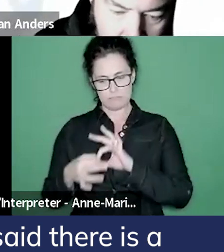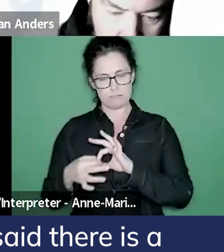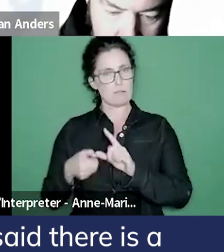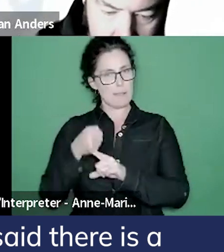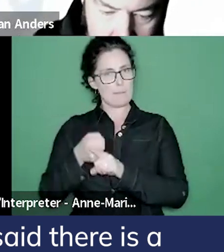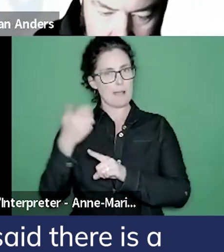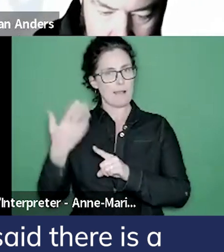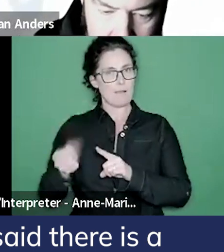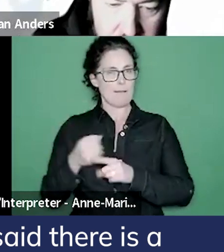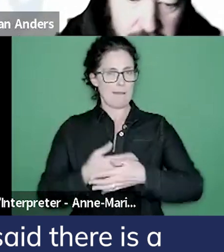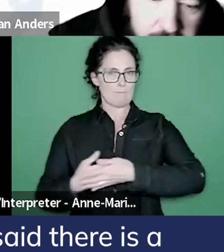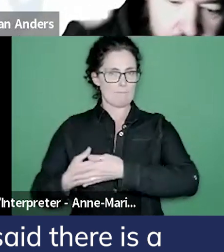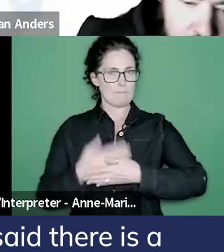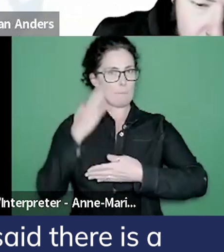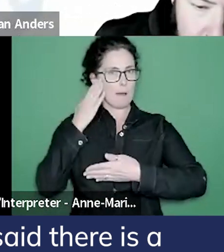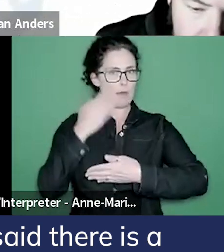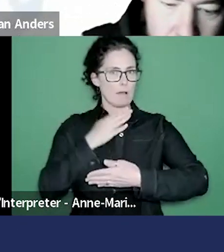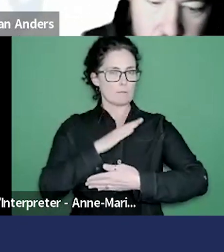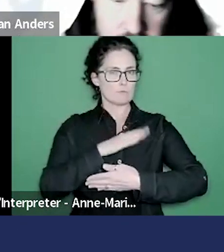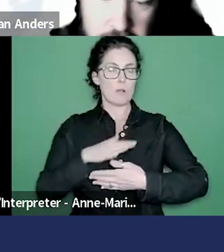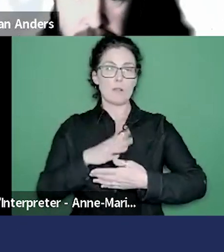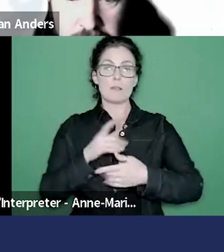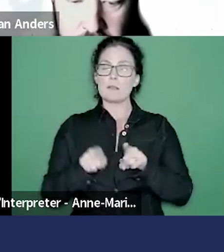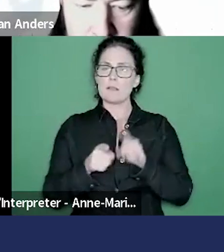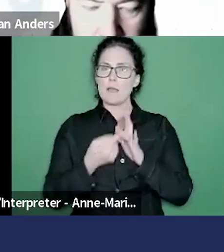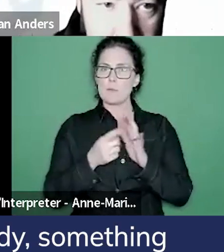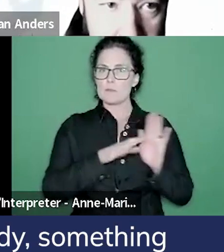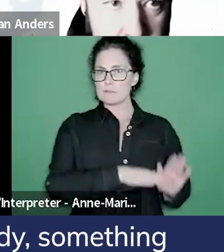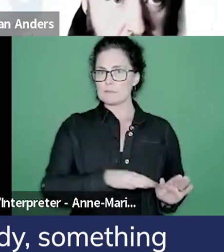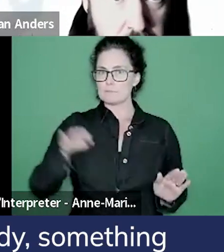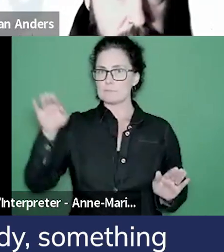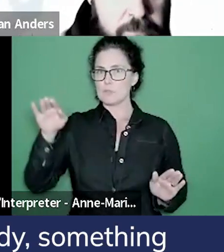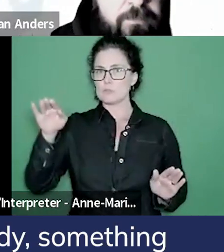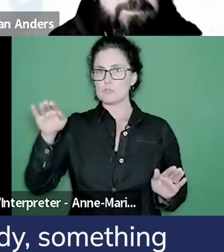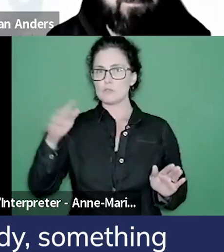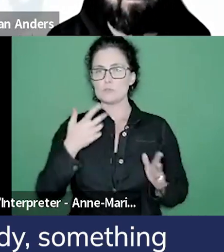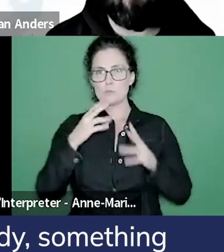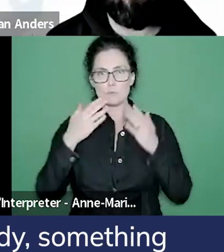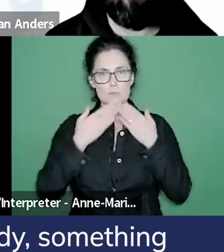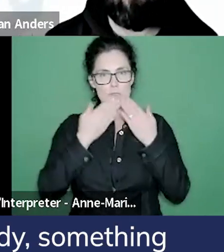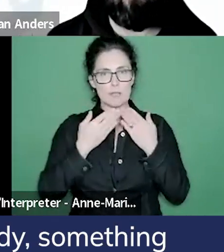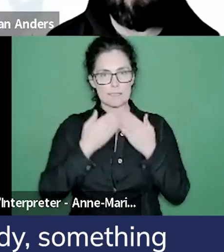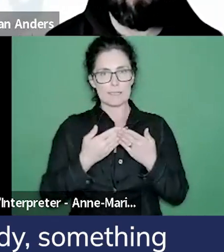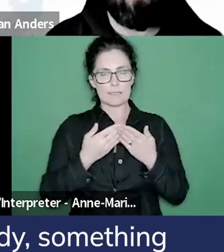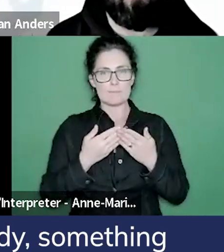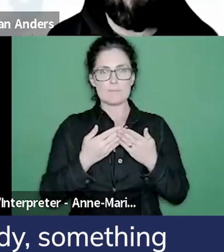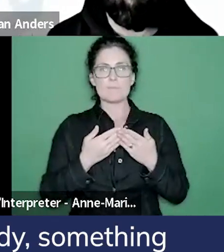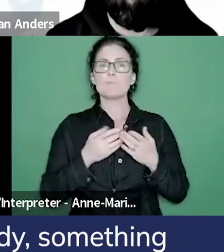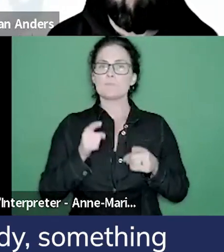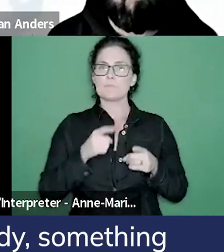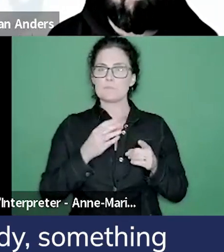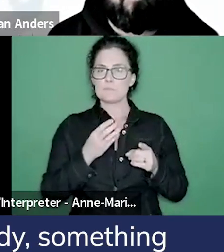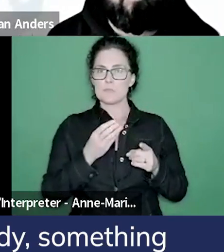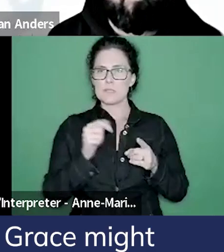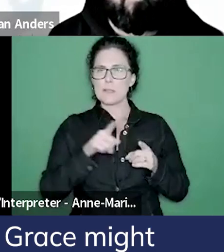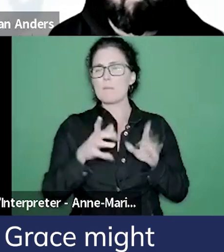There was something in the chat that said, is there a longitudinal study? That study was a meta-analysis. There hasn't been like a sort of a longitudinal, something that's covered the same